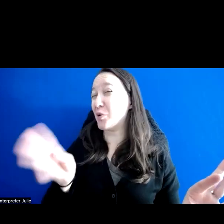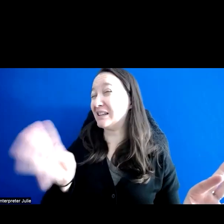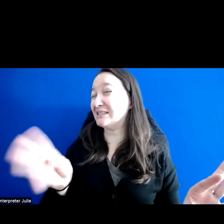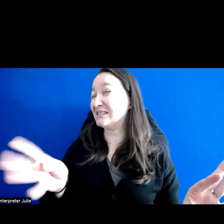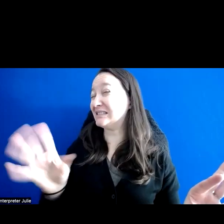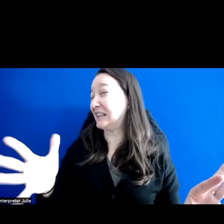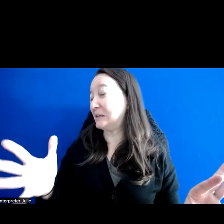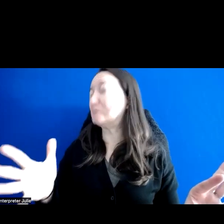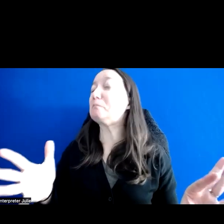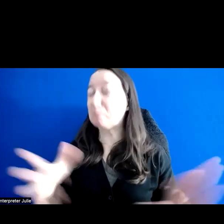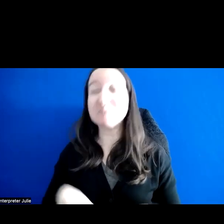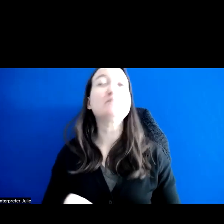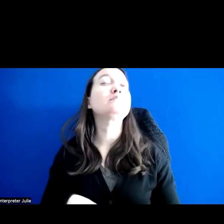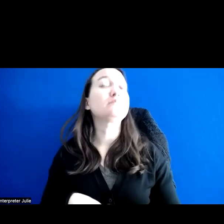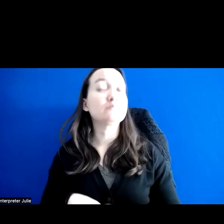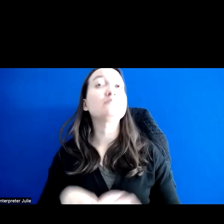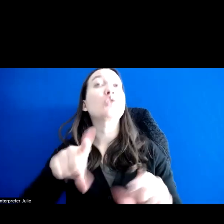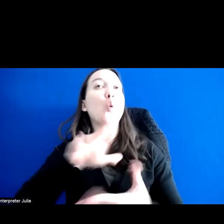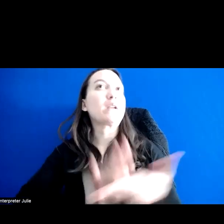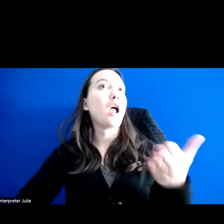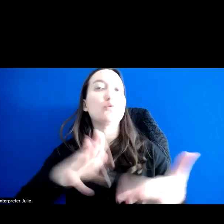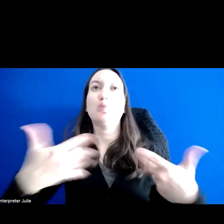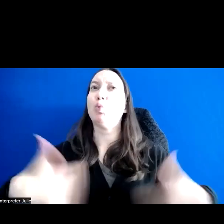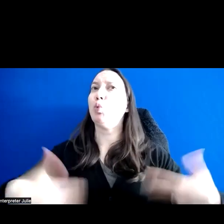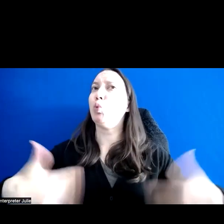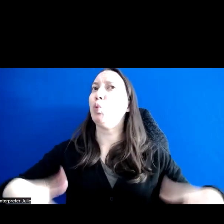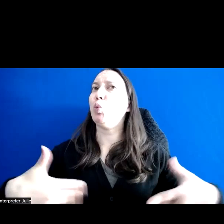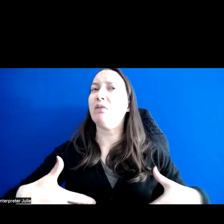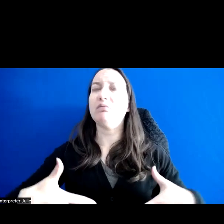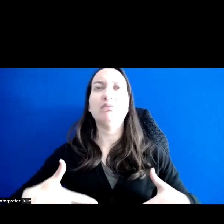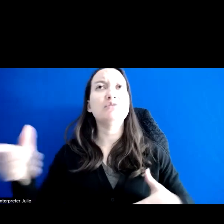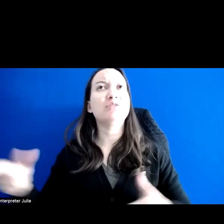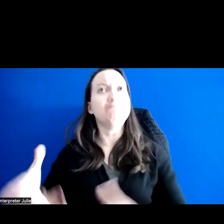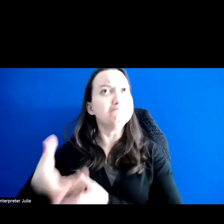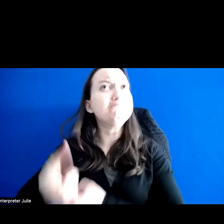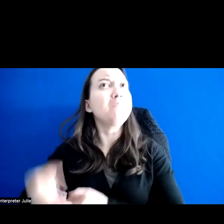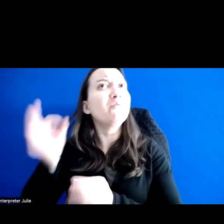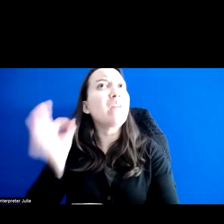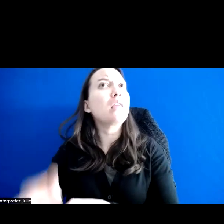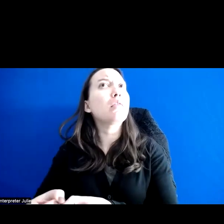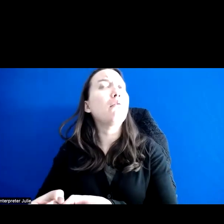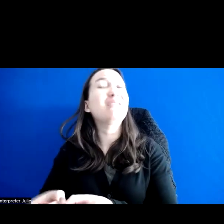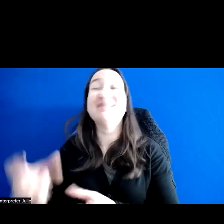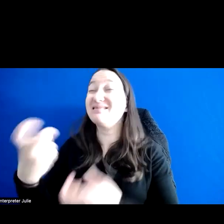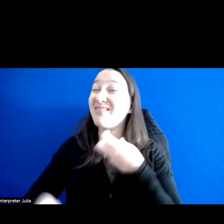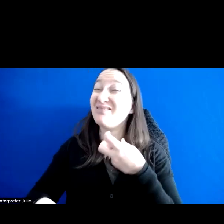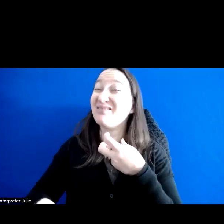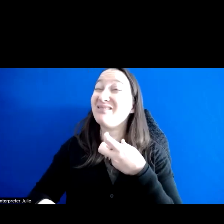imagine. And going to college was a big act of faith for her. It was